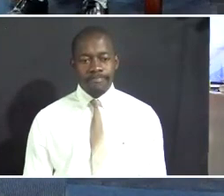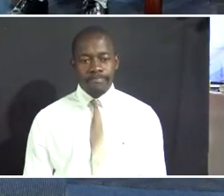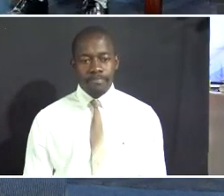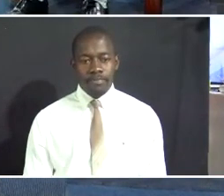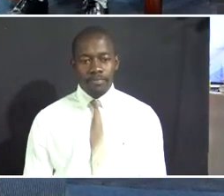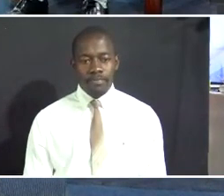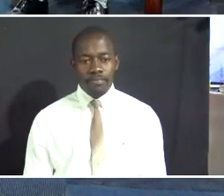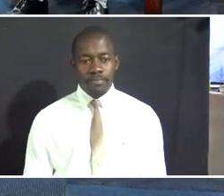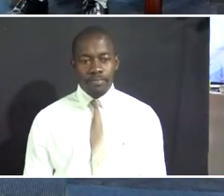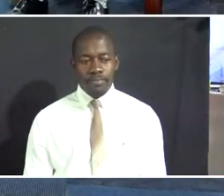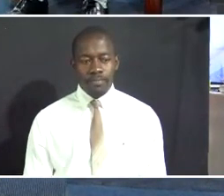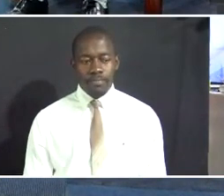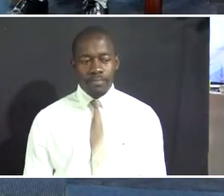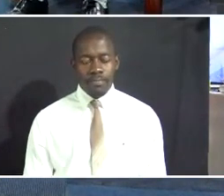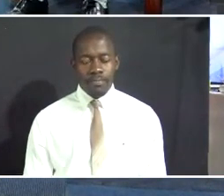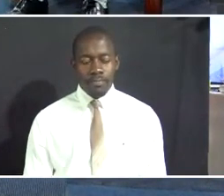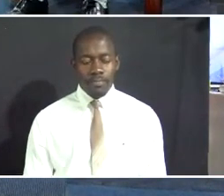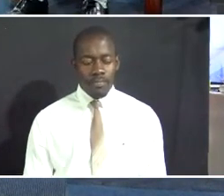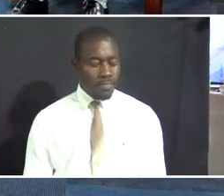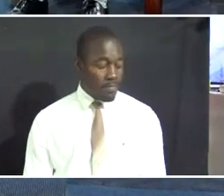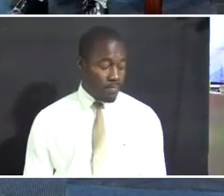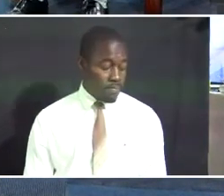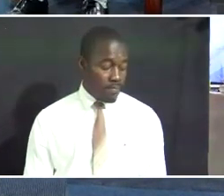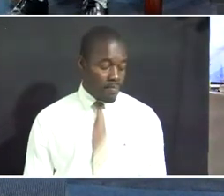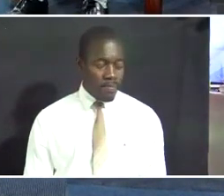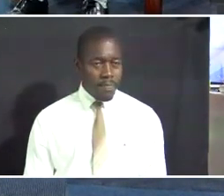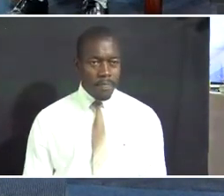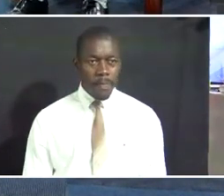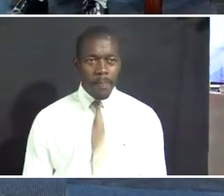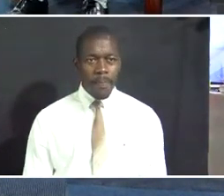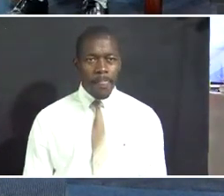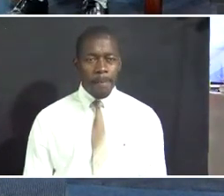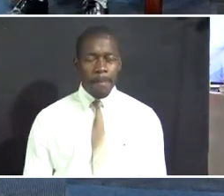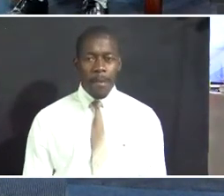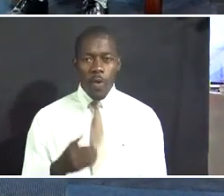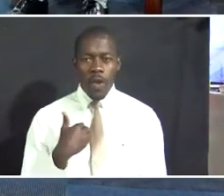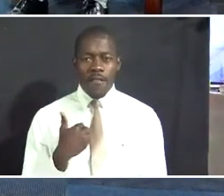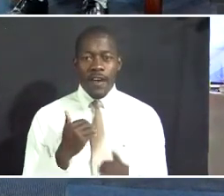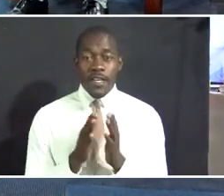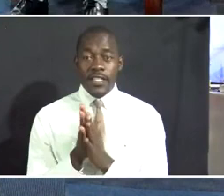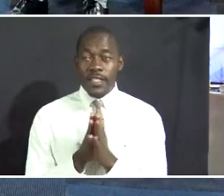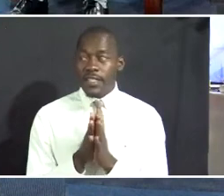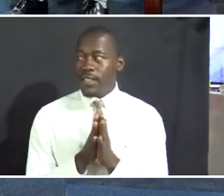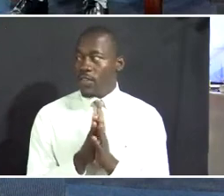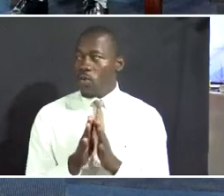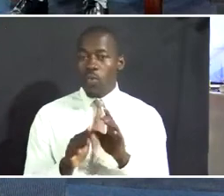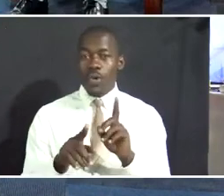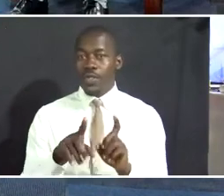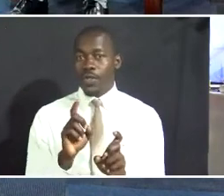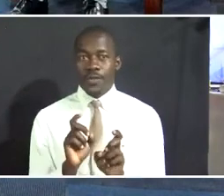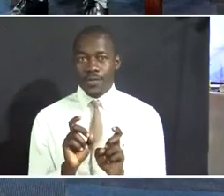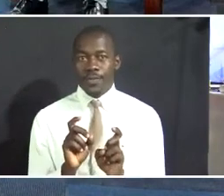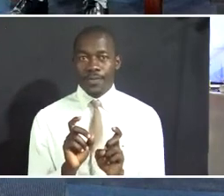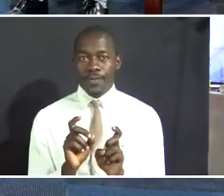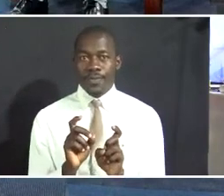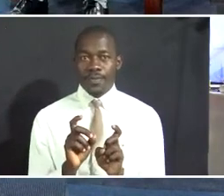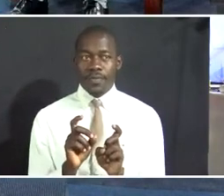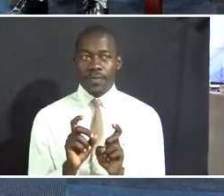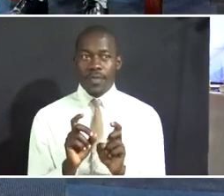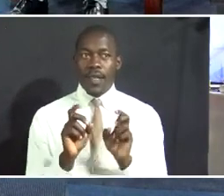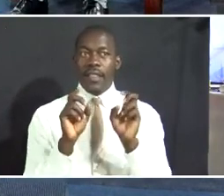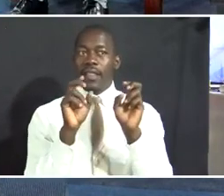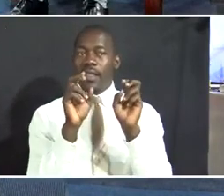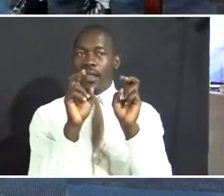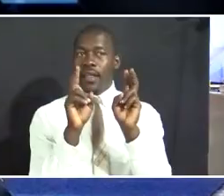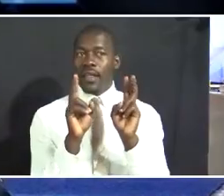Let me add, because it is an interesting question, because the issue is that we